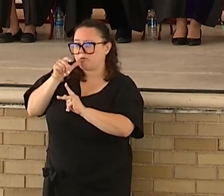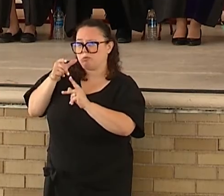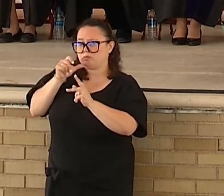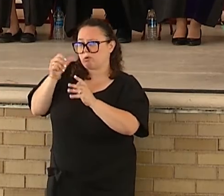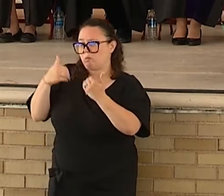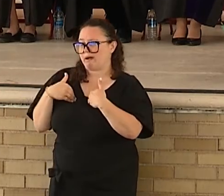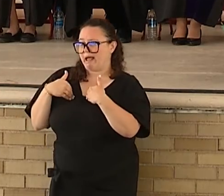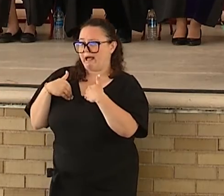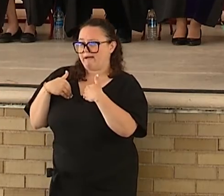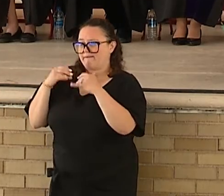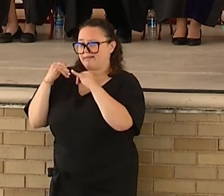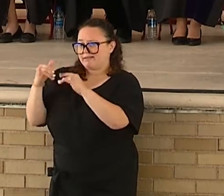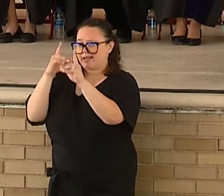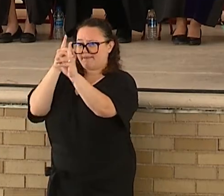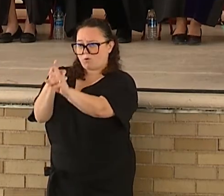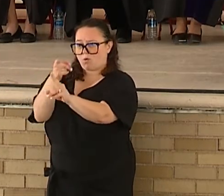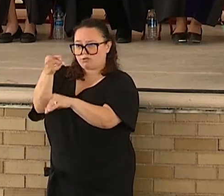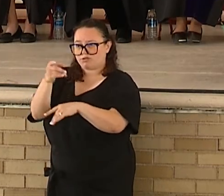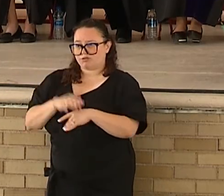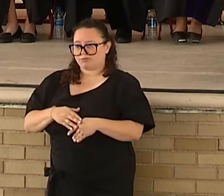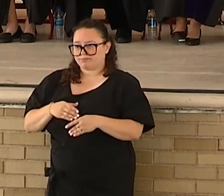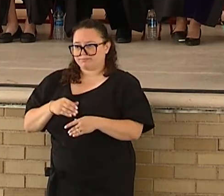you're at the airport,